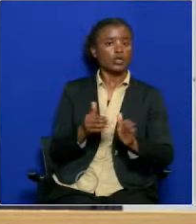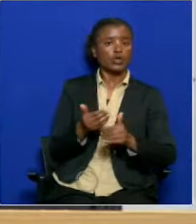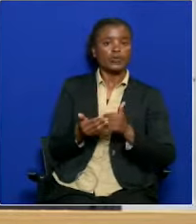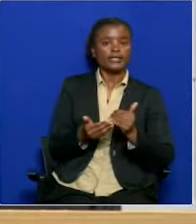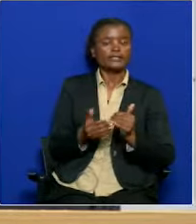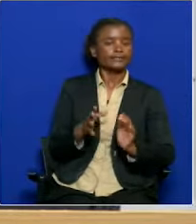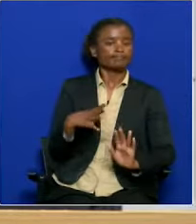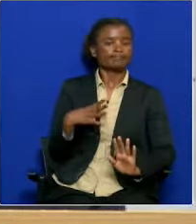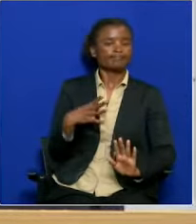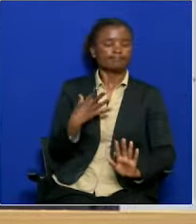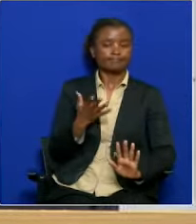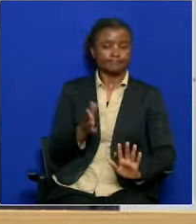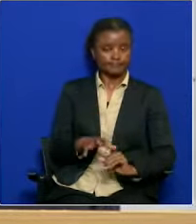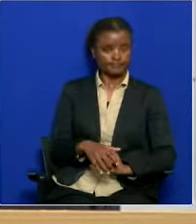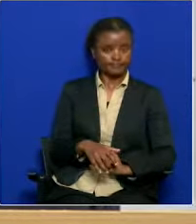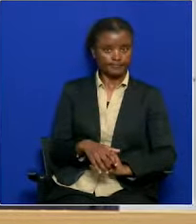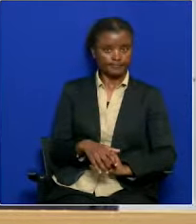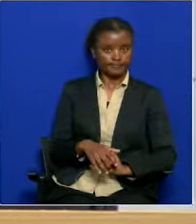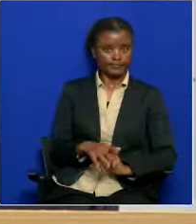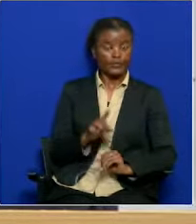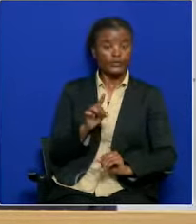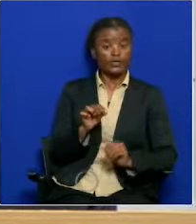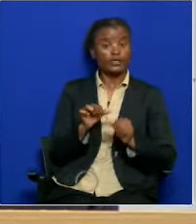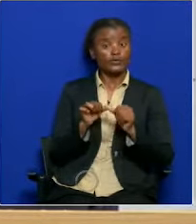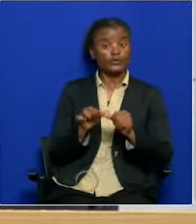If you continue to paragraph 129.